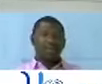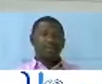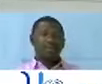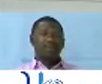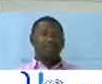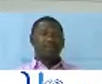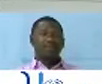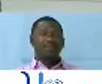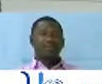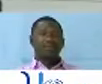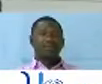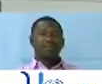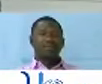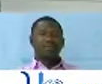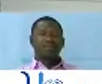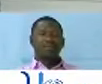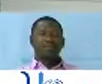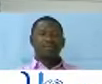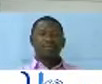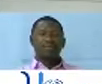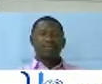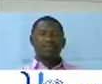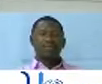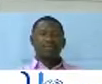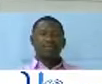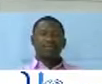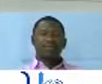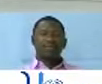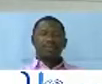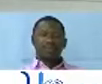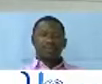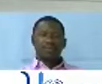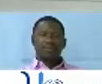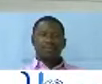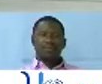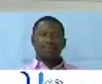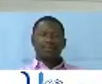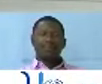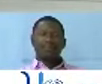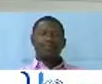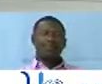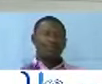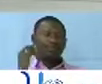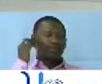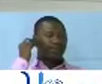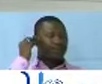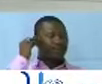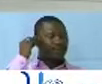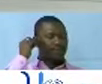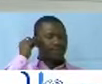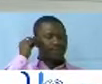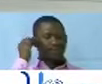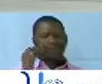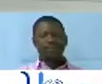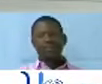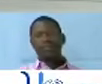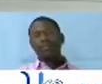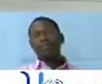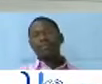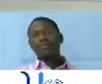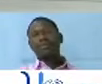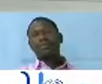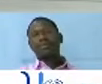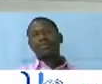intended here. Nga xamné ni dal amona aajo ci kër gogu. And long and short of it,